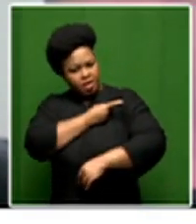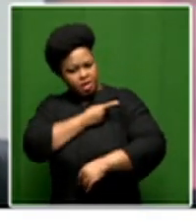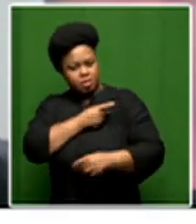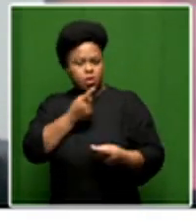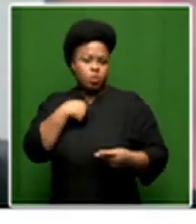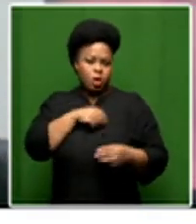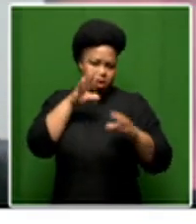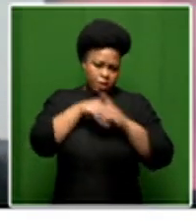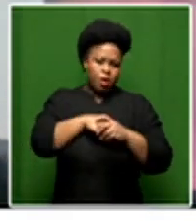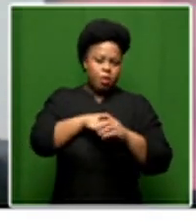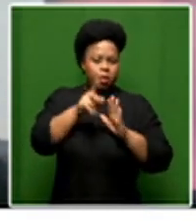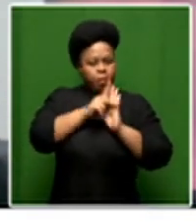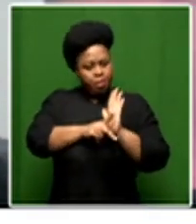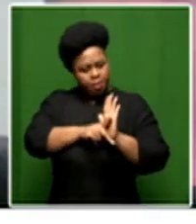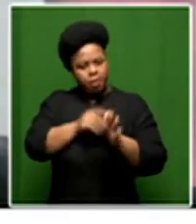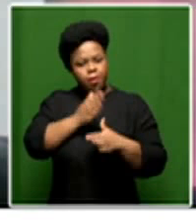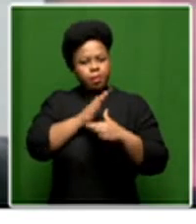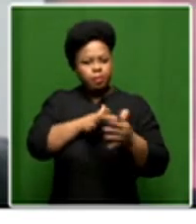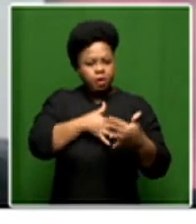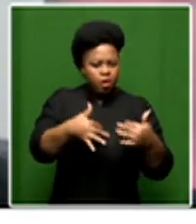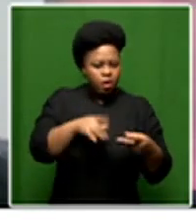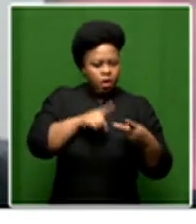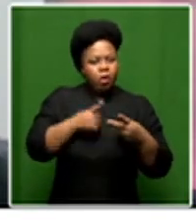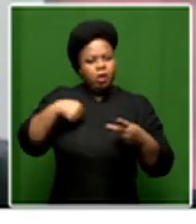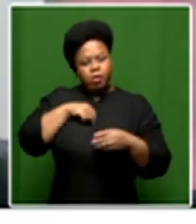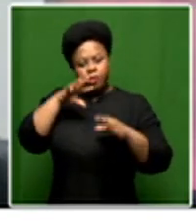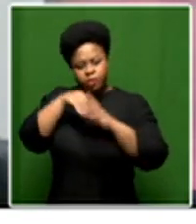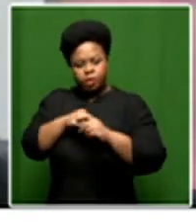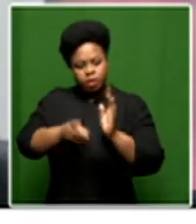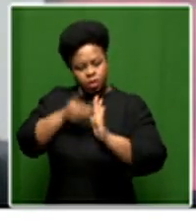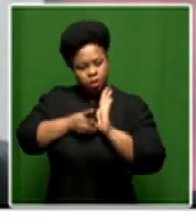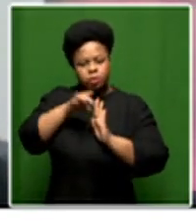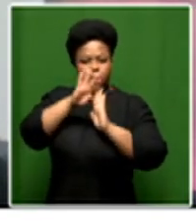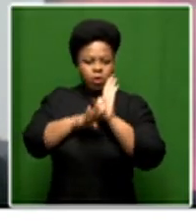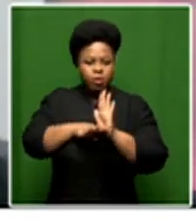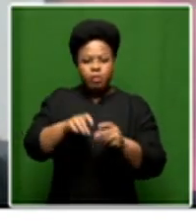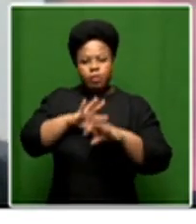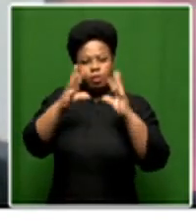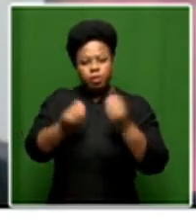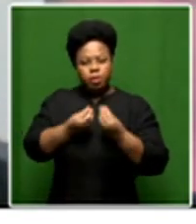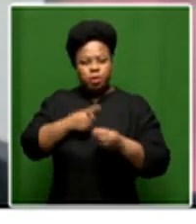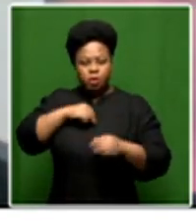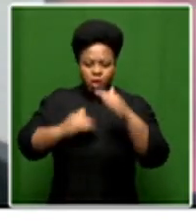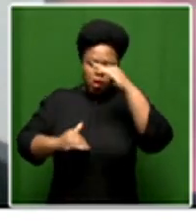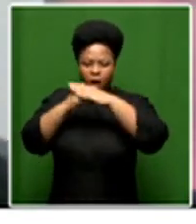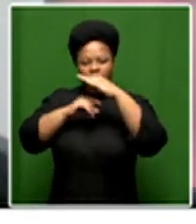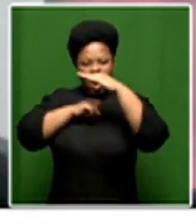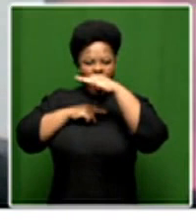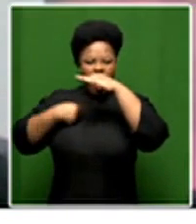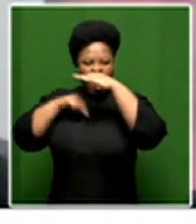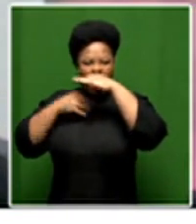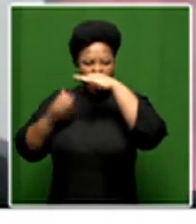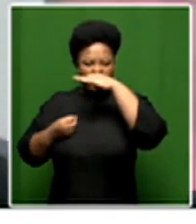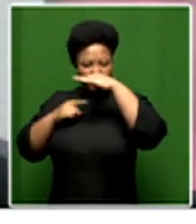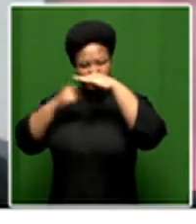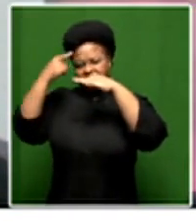been participating in policy framework. We've been participating in developing programs and so forth. With the limitation that we have, we do